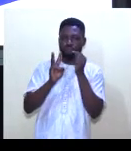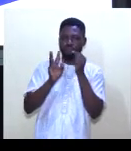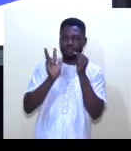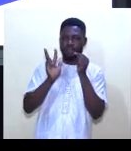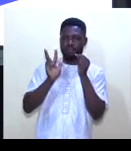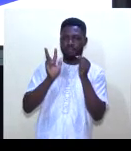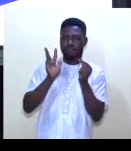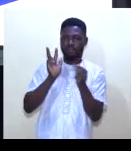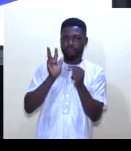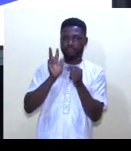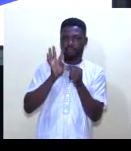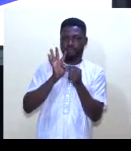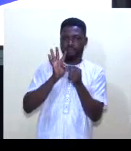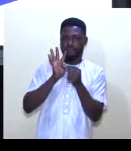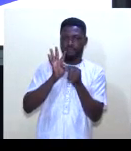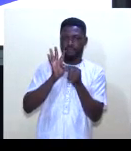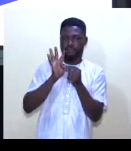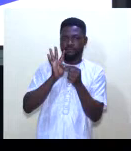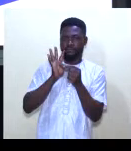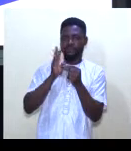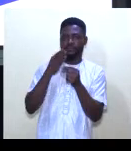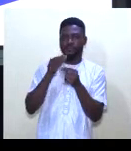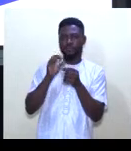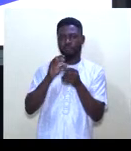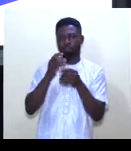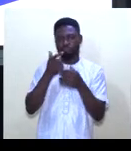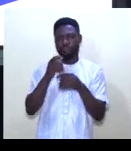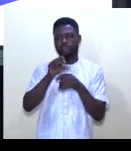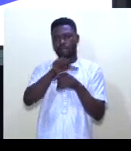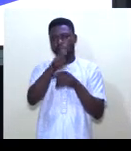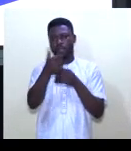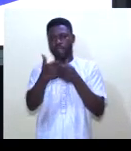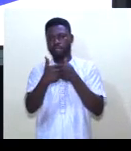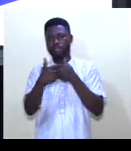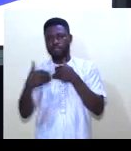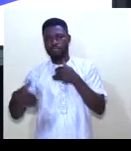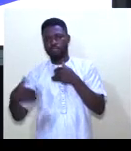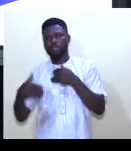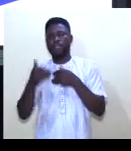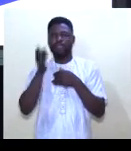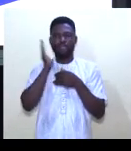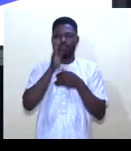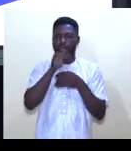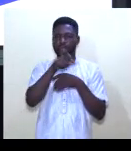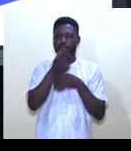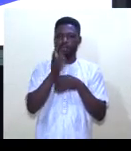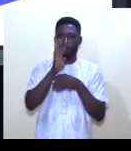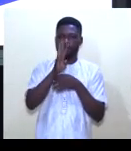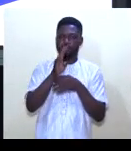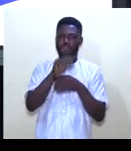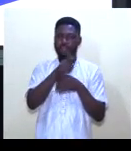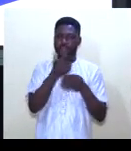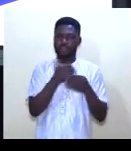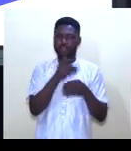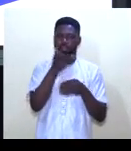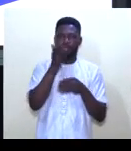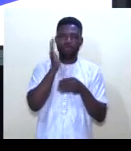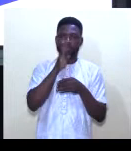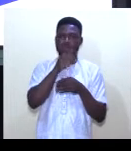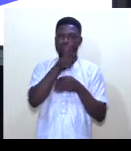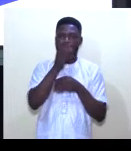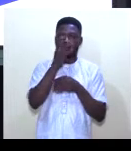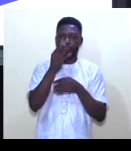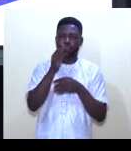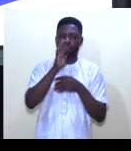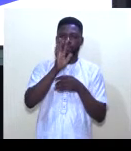2, 3, and 4. And of course, on the other side, there will be another 4. This is